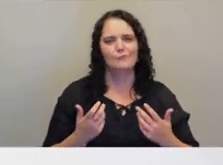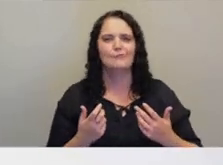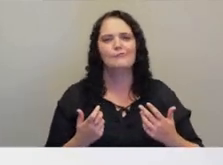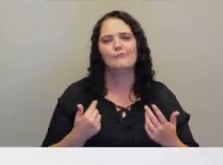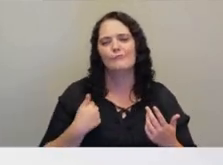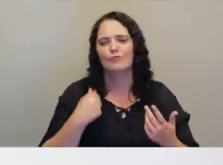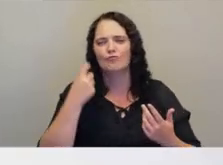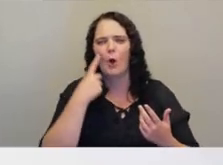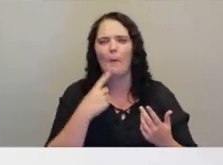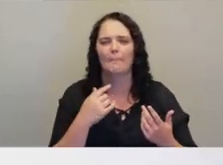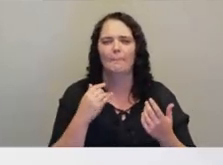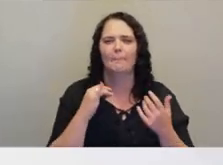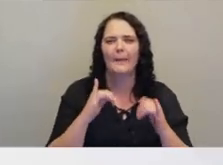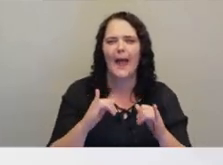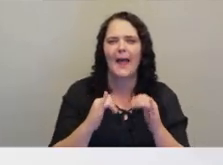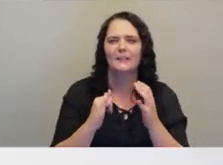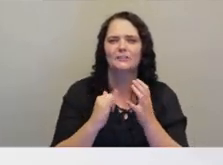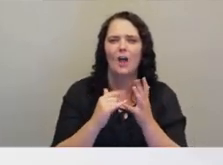relative to the Boucher drawing.